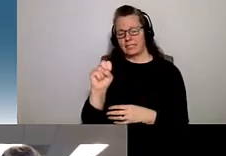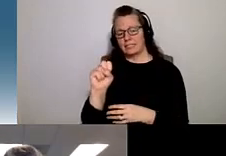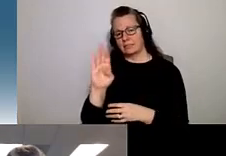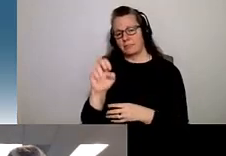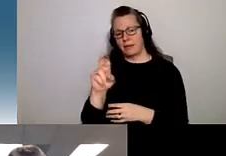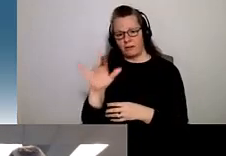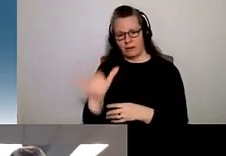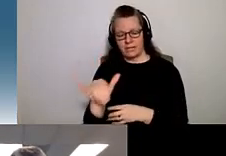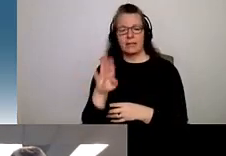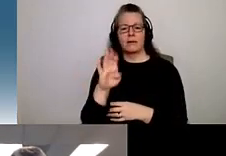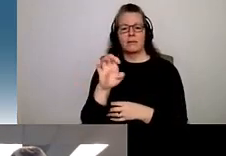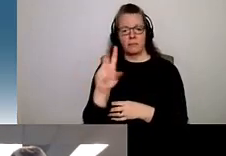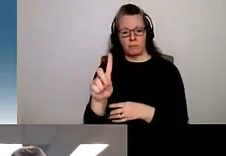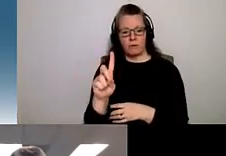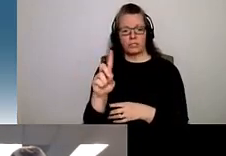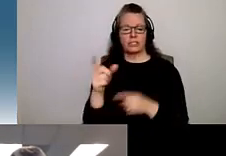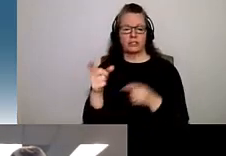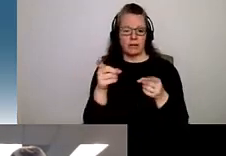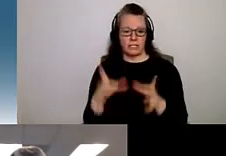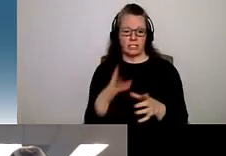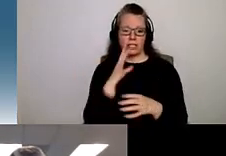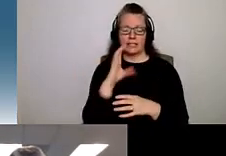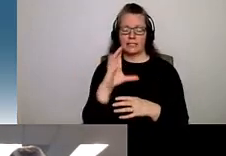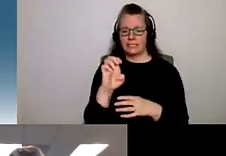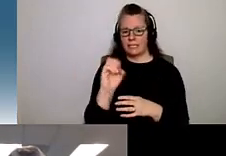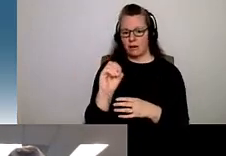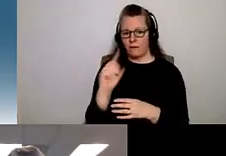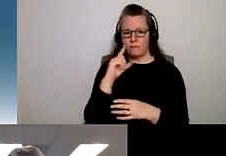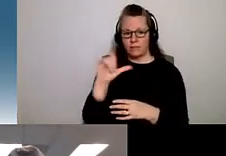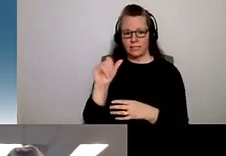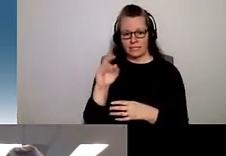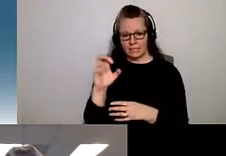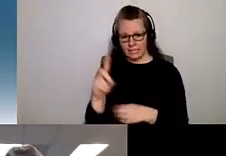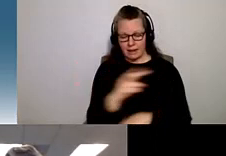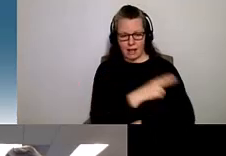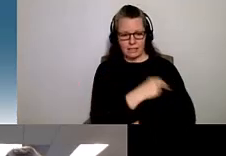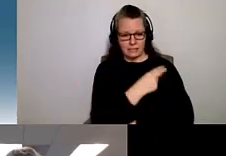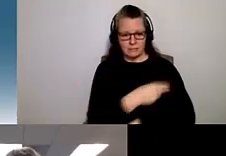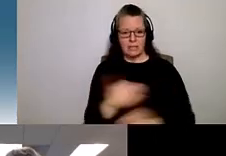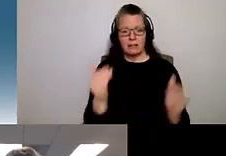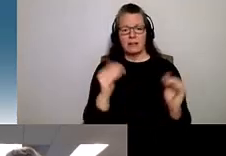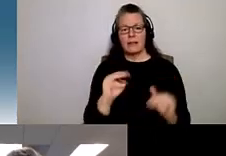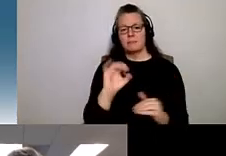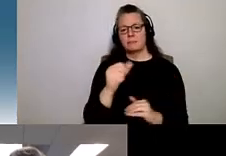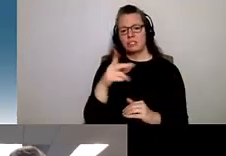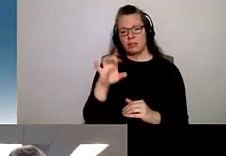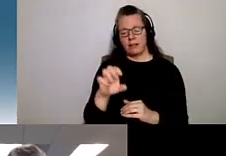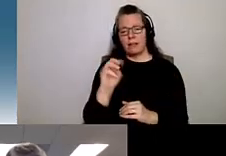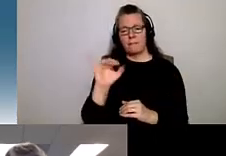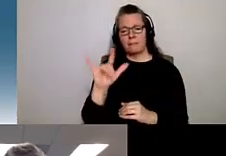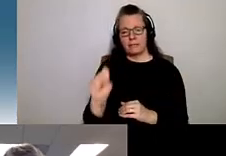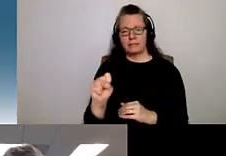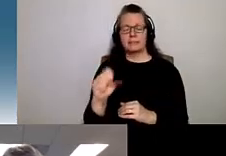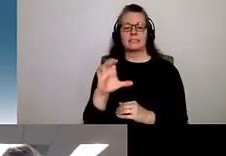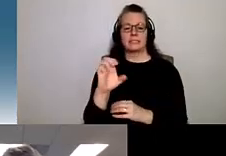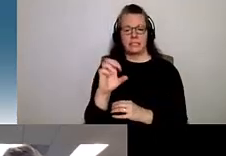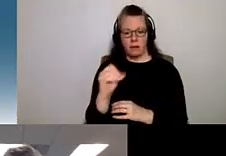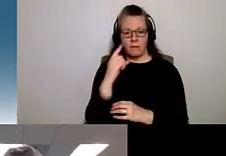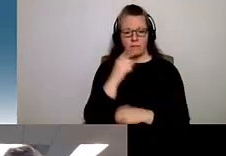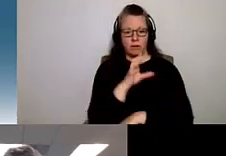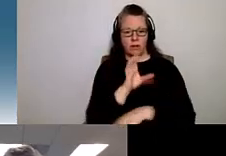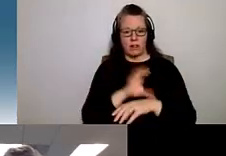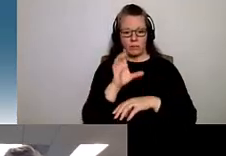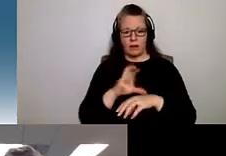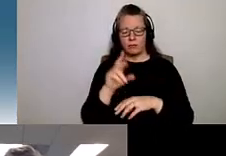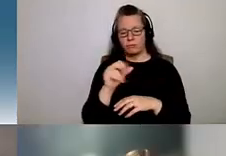of CHA. He's also the CEO of Lincoln Hospital. Michelle Mills is the CEO of our Colorado Rural Health Center. And Stephanie Puglisi is the director of